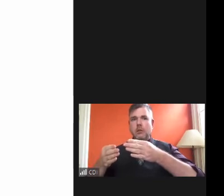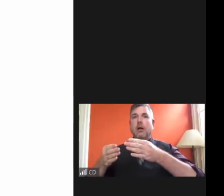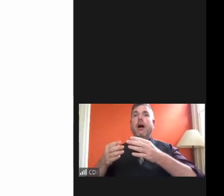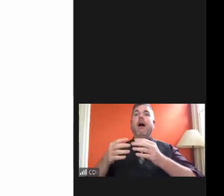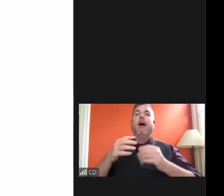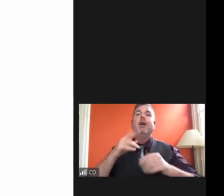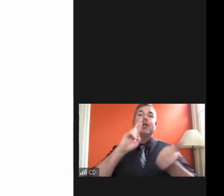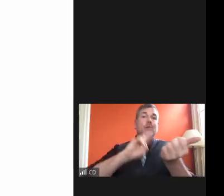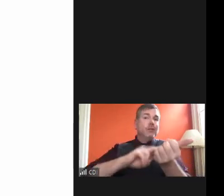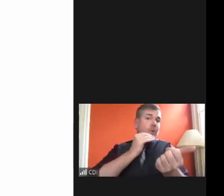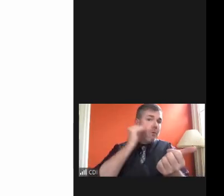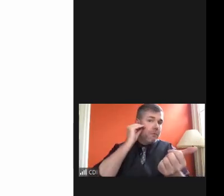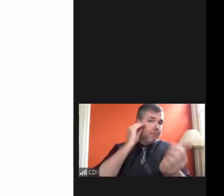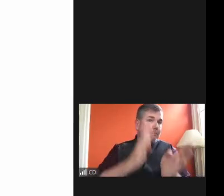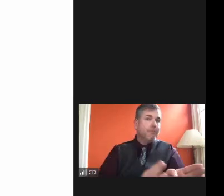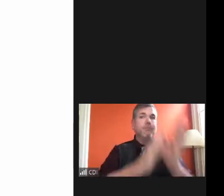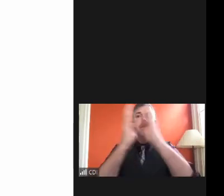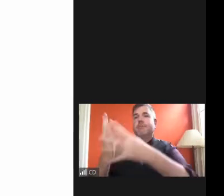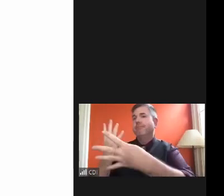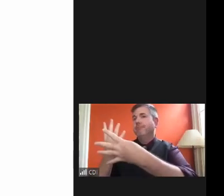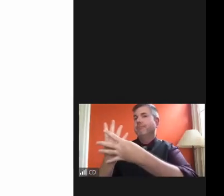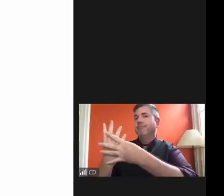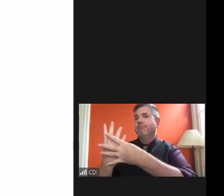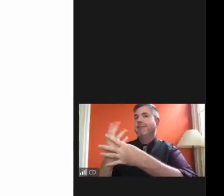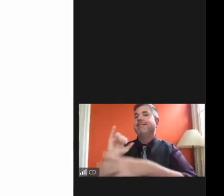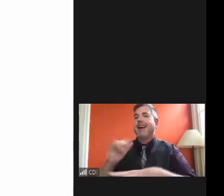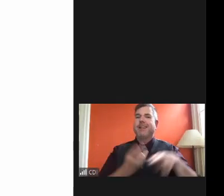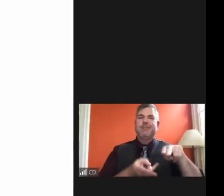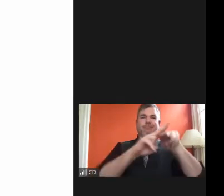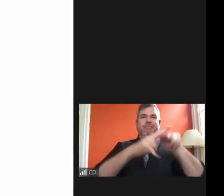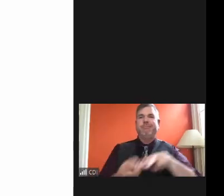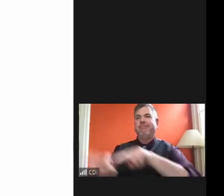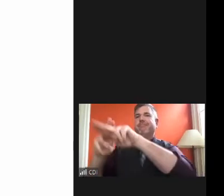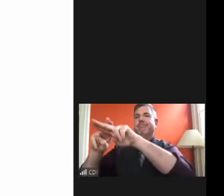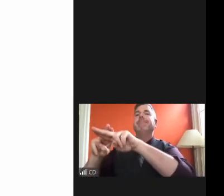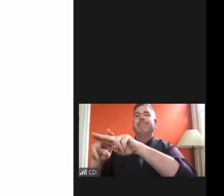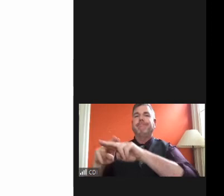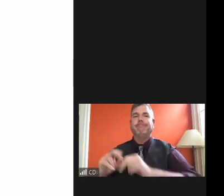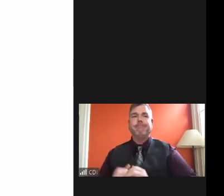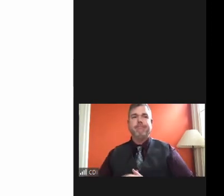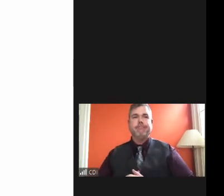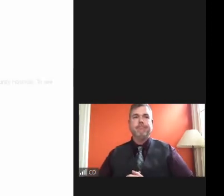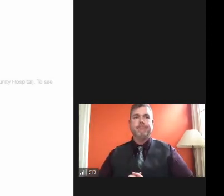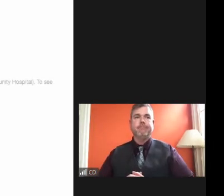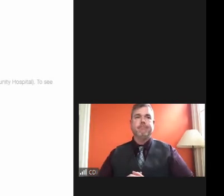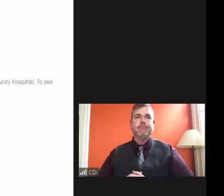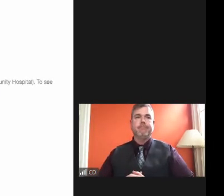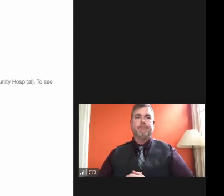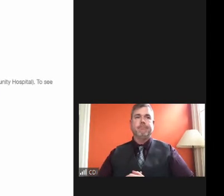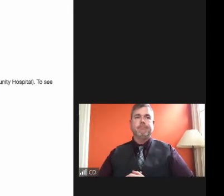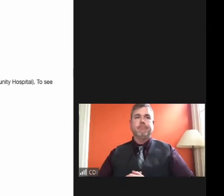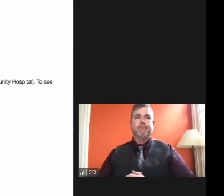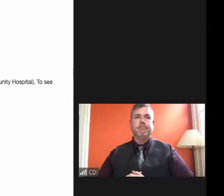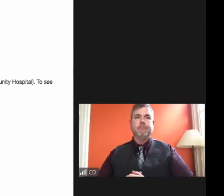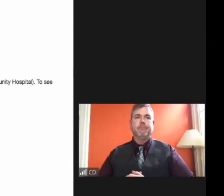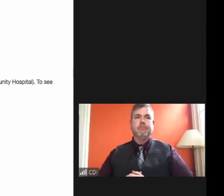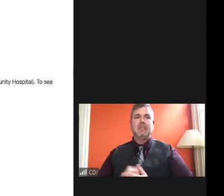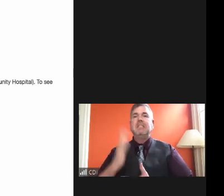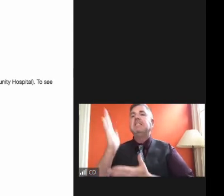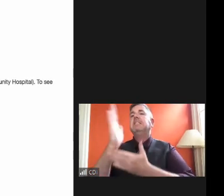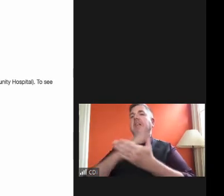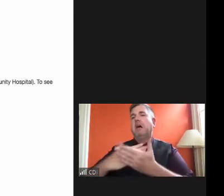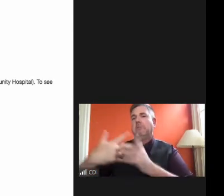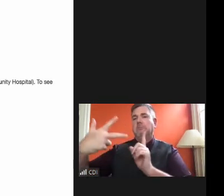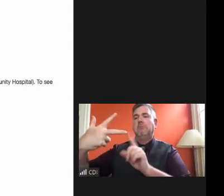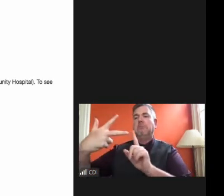having increased hospitalizations related to the surge in cases of members of our community as a whole.